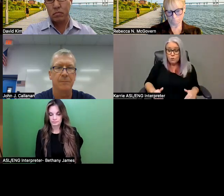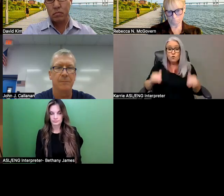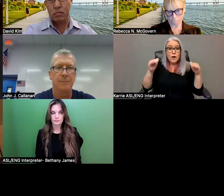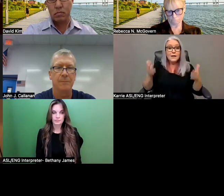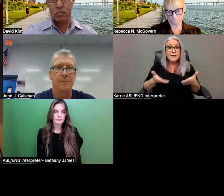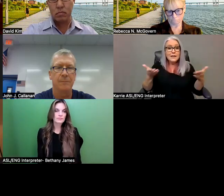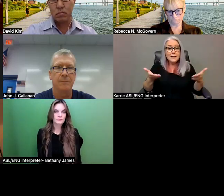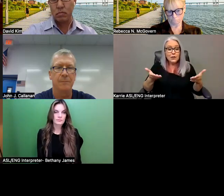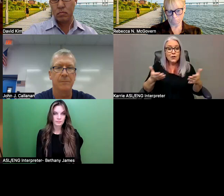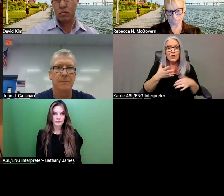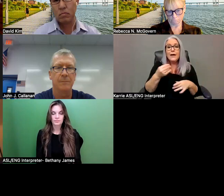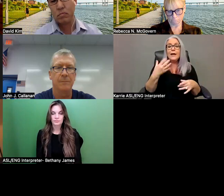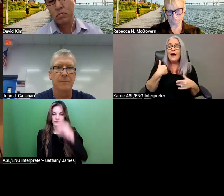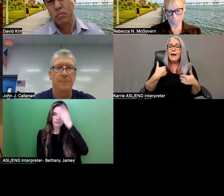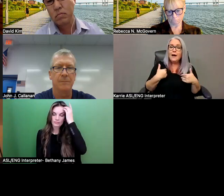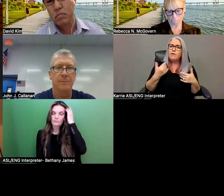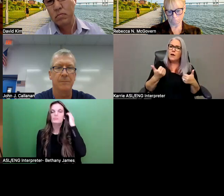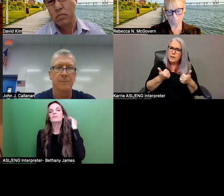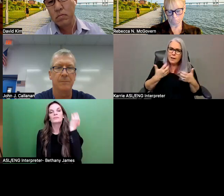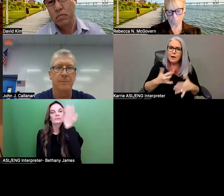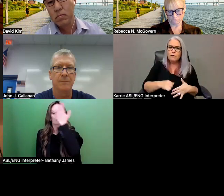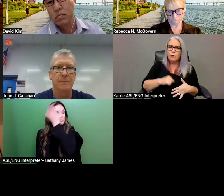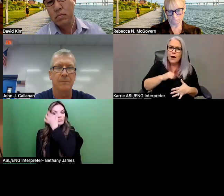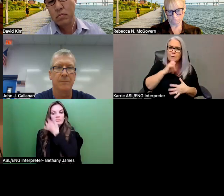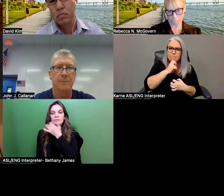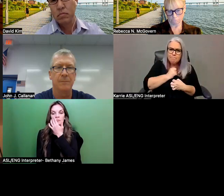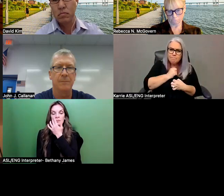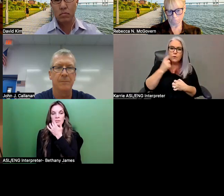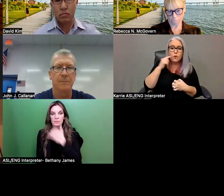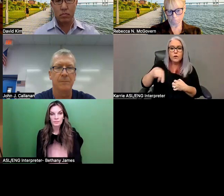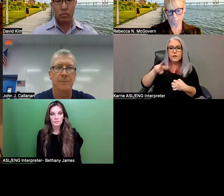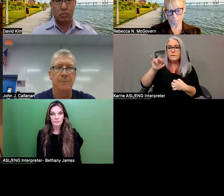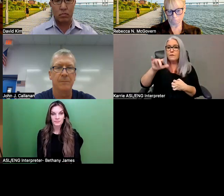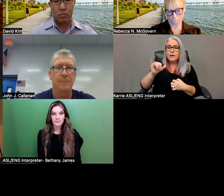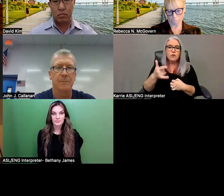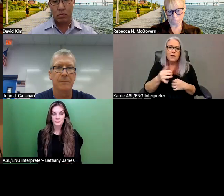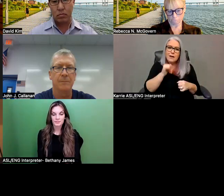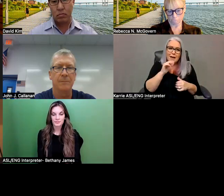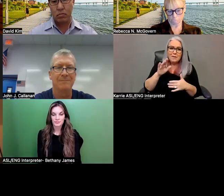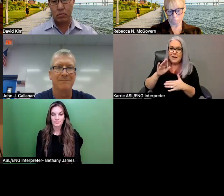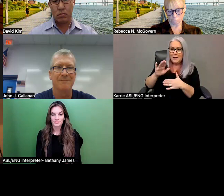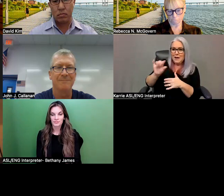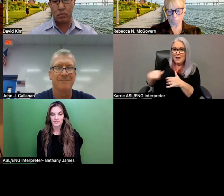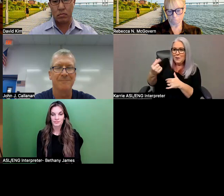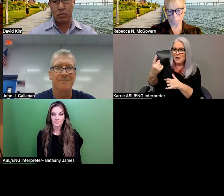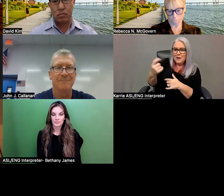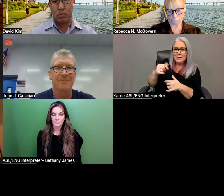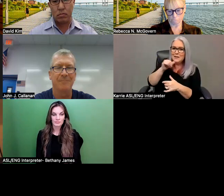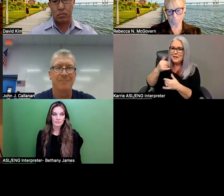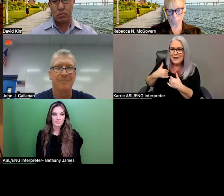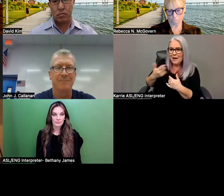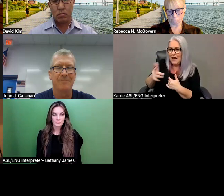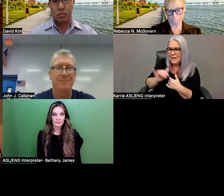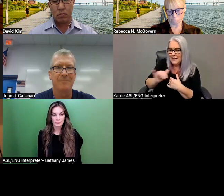the town, and I have a lot of pride and love for this village. Not that anyone else that moves in at any other time doesn't,